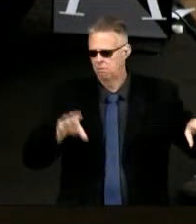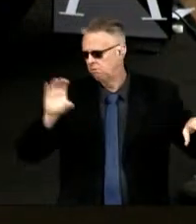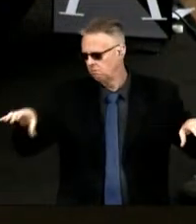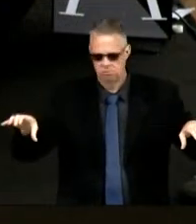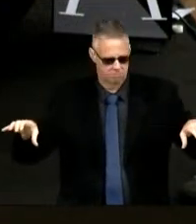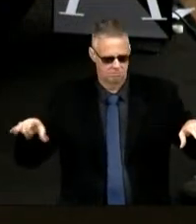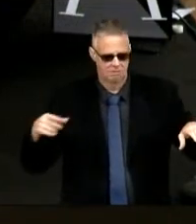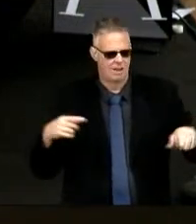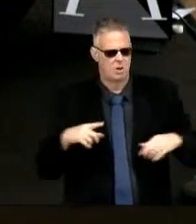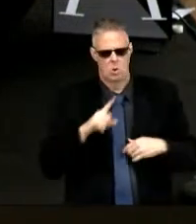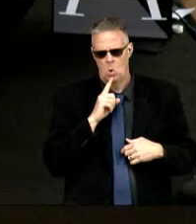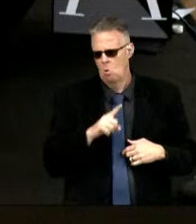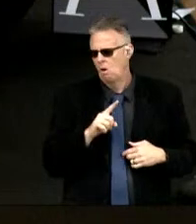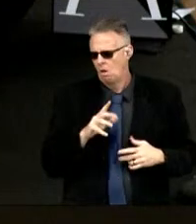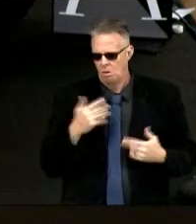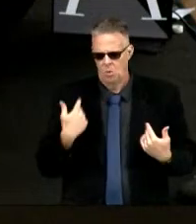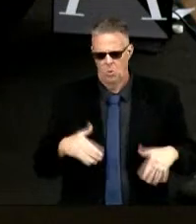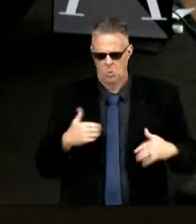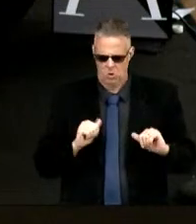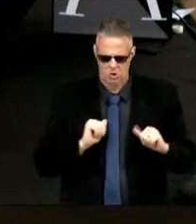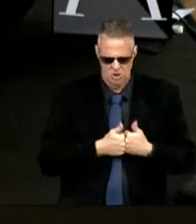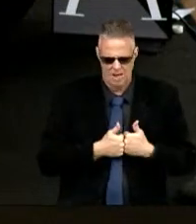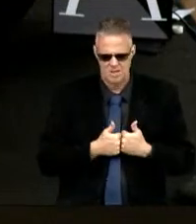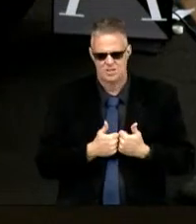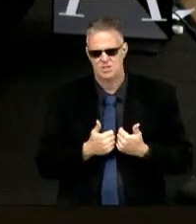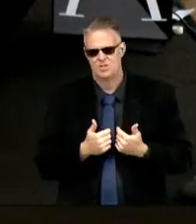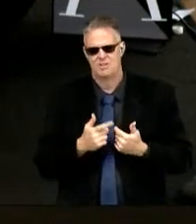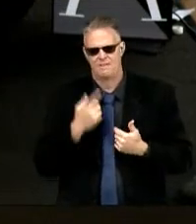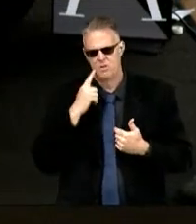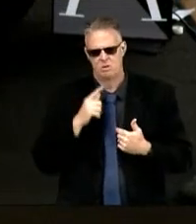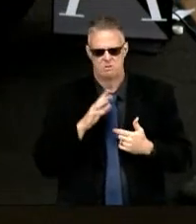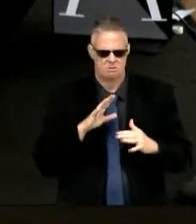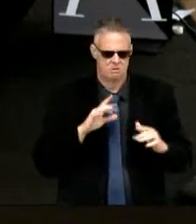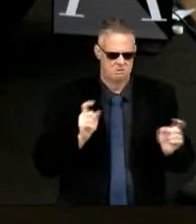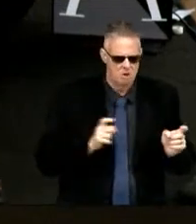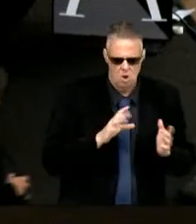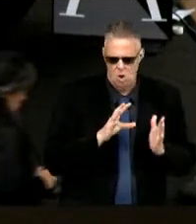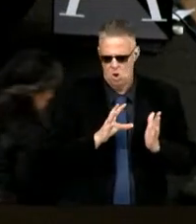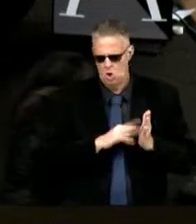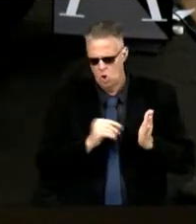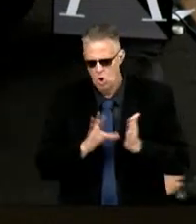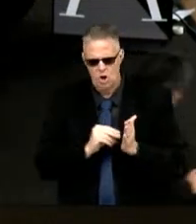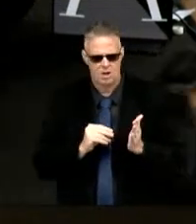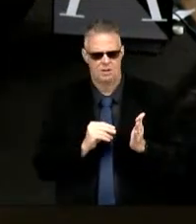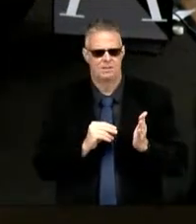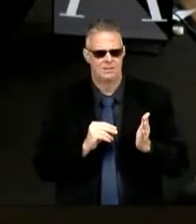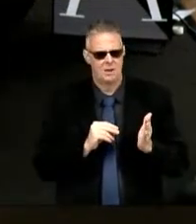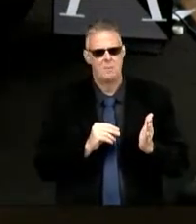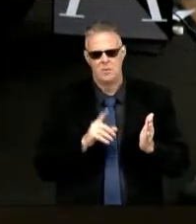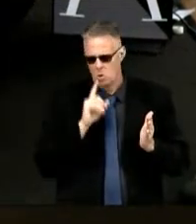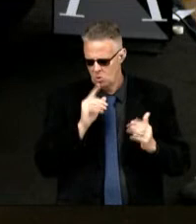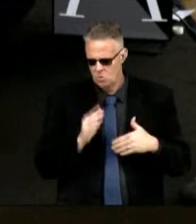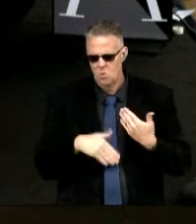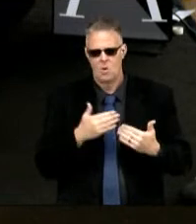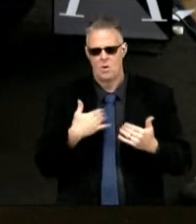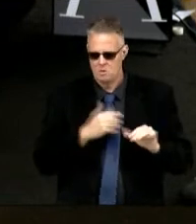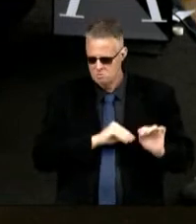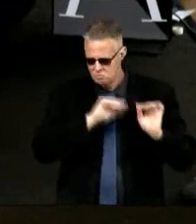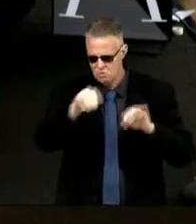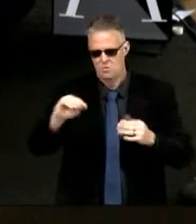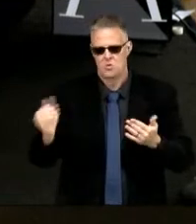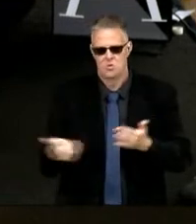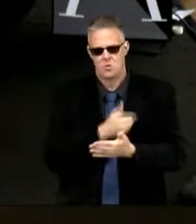and it was so difficult to get festivities and learning together. Then we finally got a brand new school